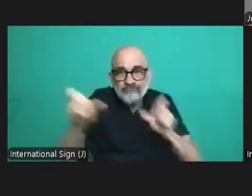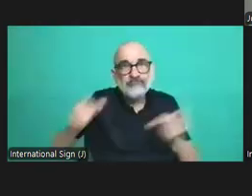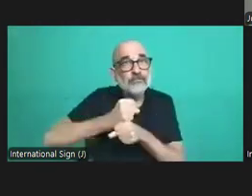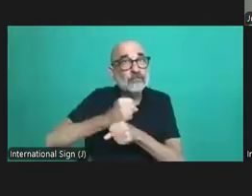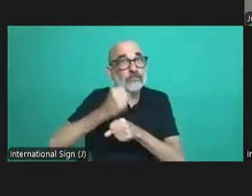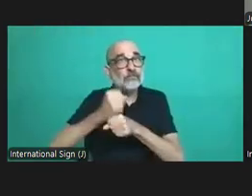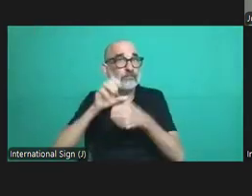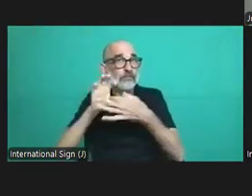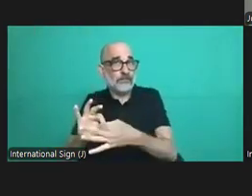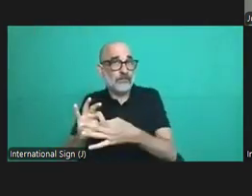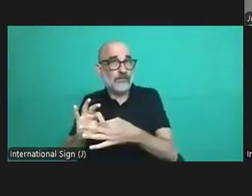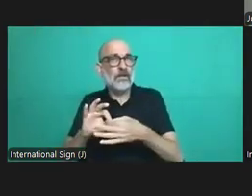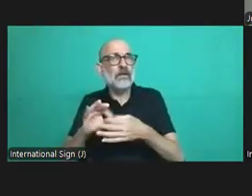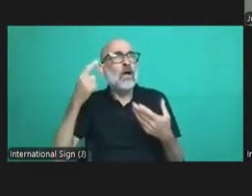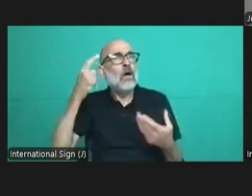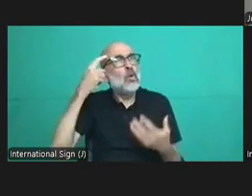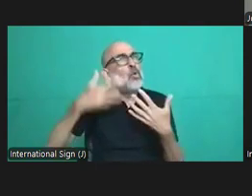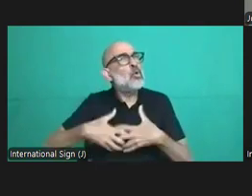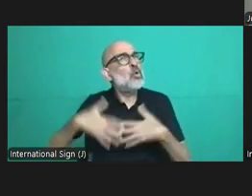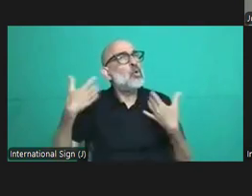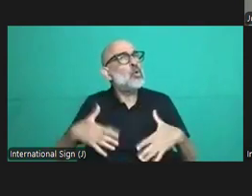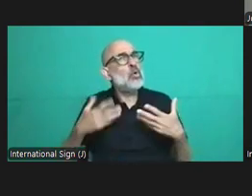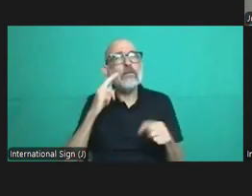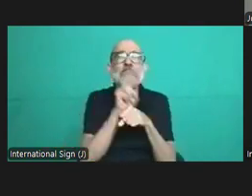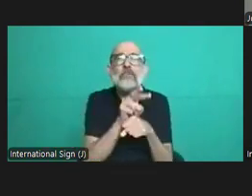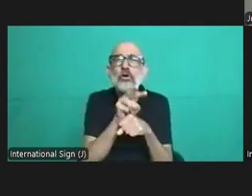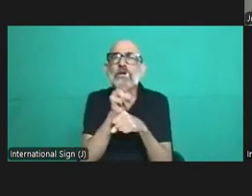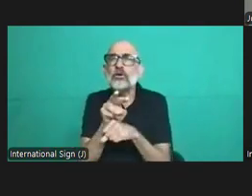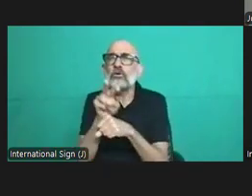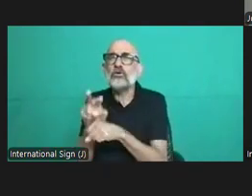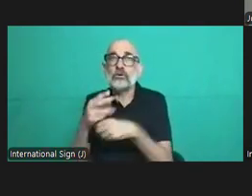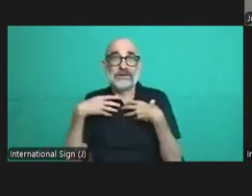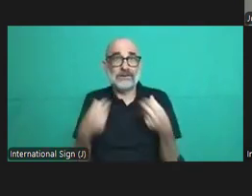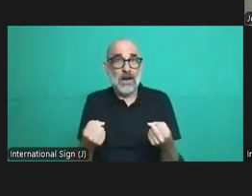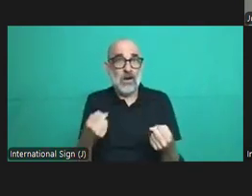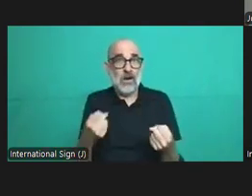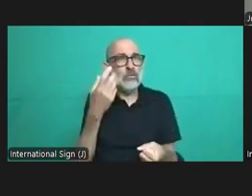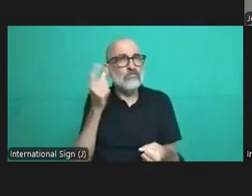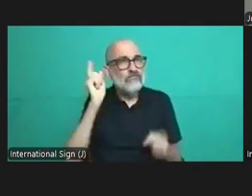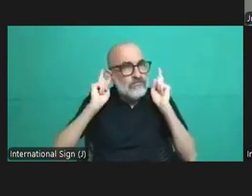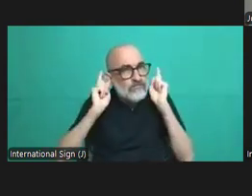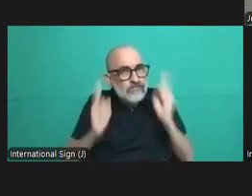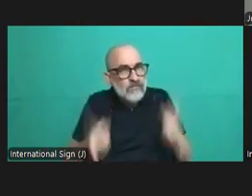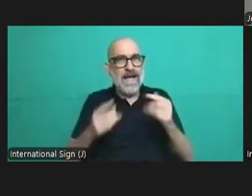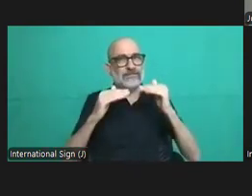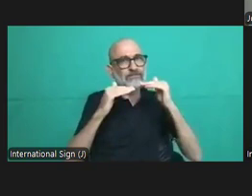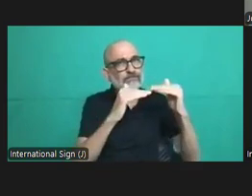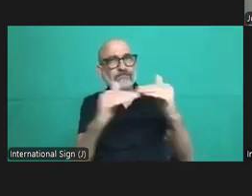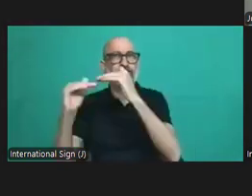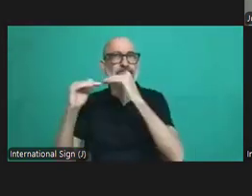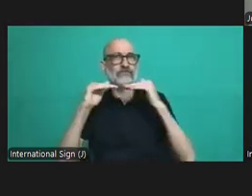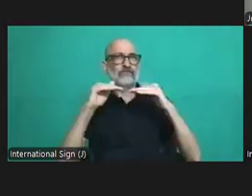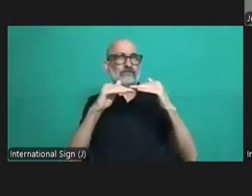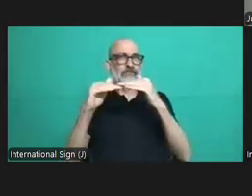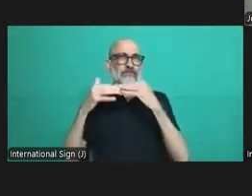health systems, performance, and impact. I mentioned it last, but actually this is something that we have been discussing